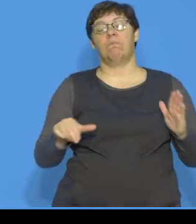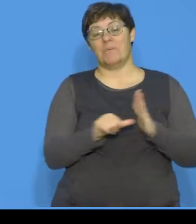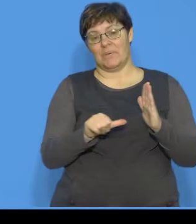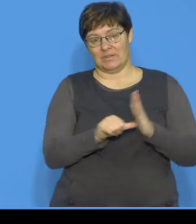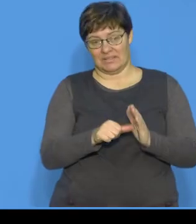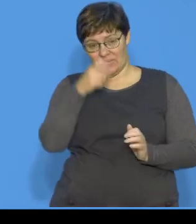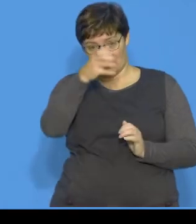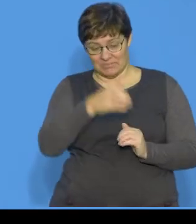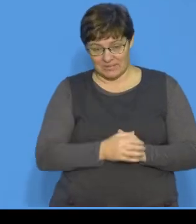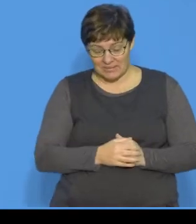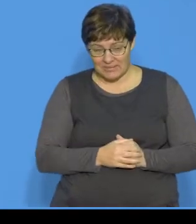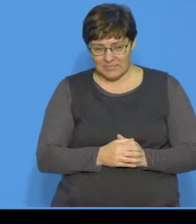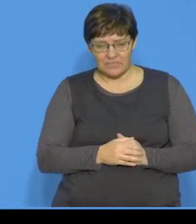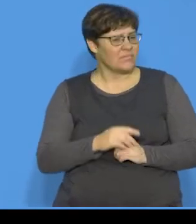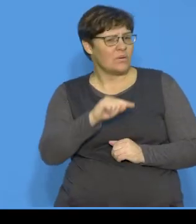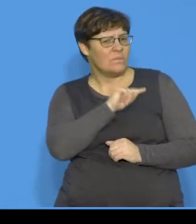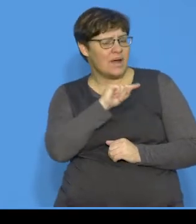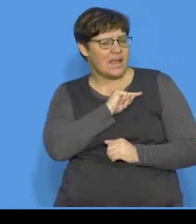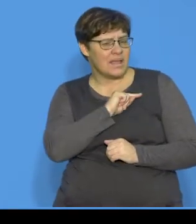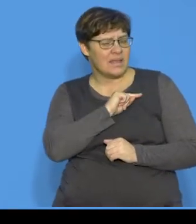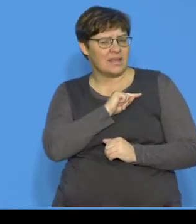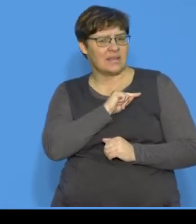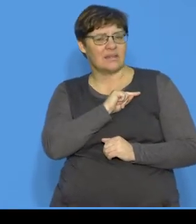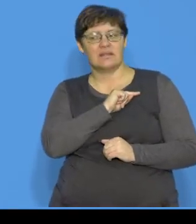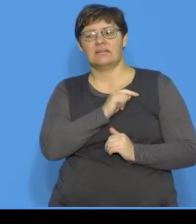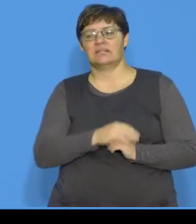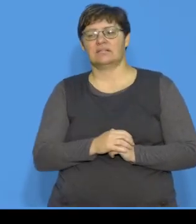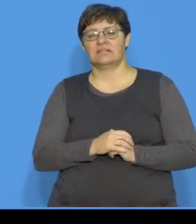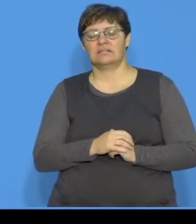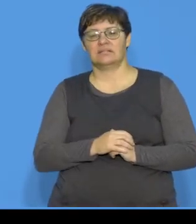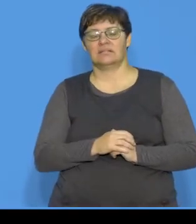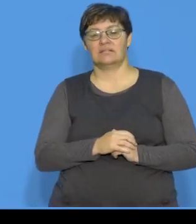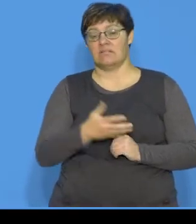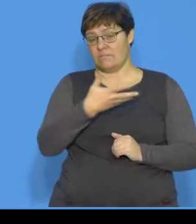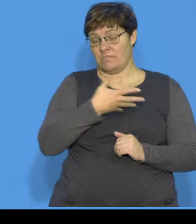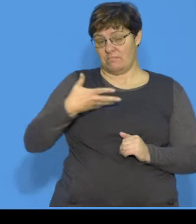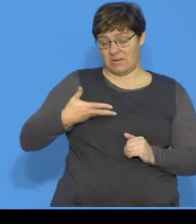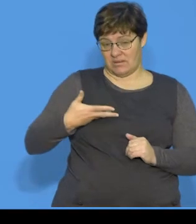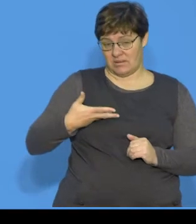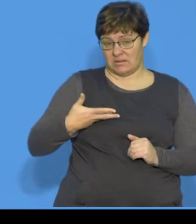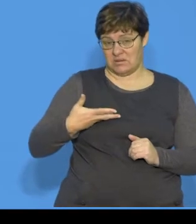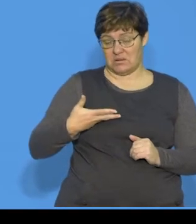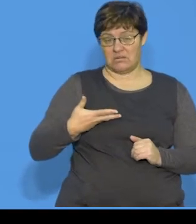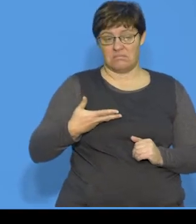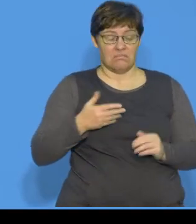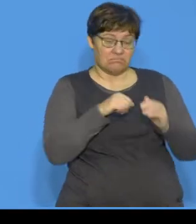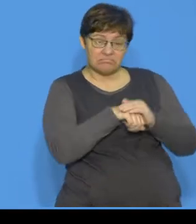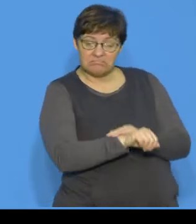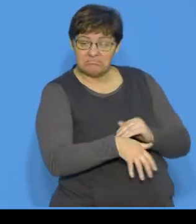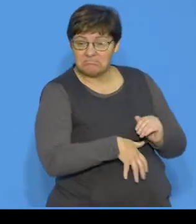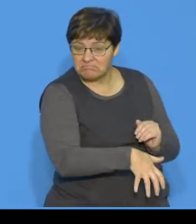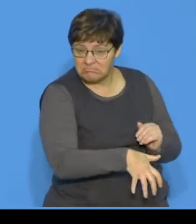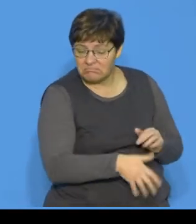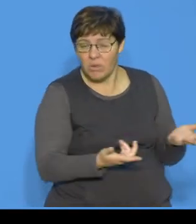concept because it means that females offspring, even